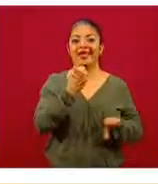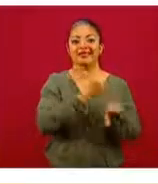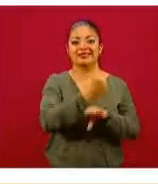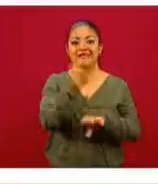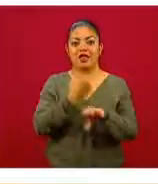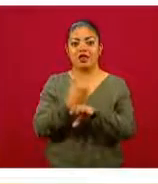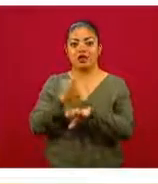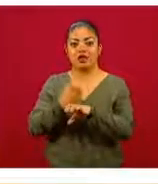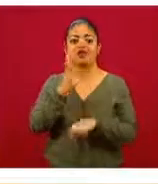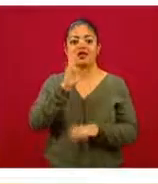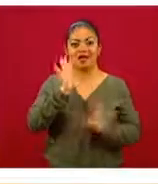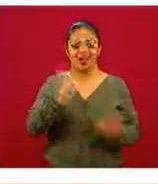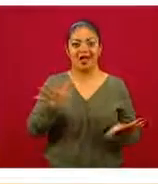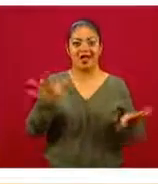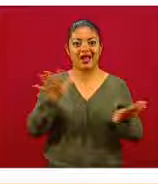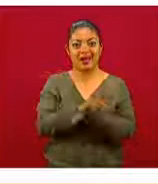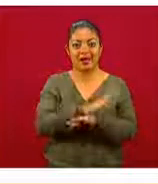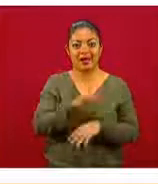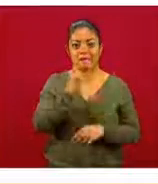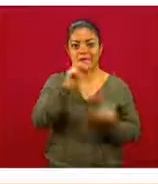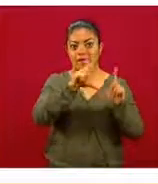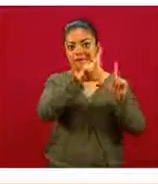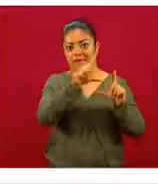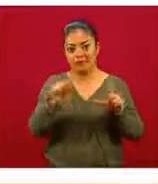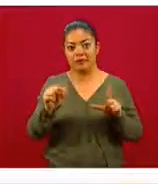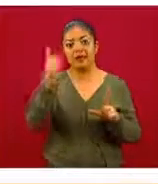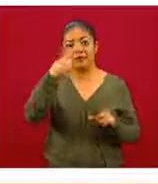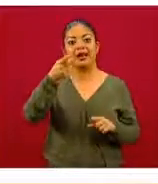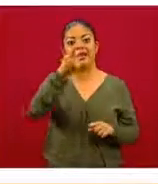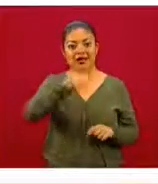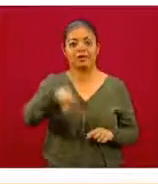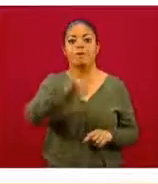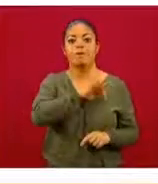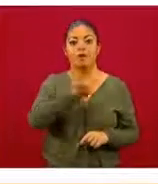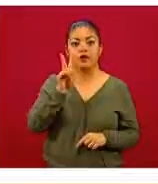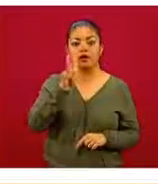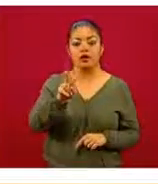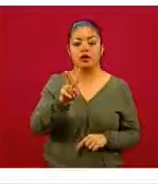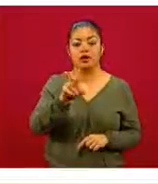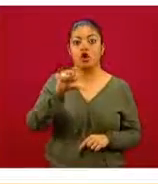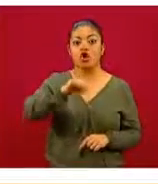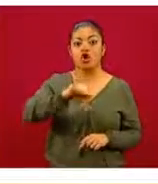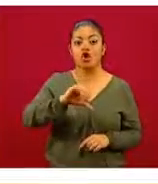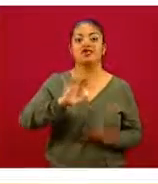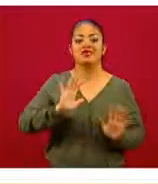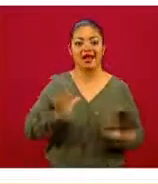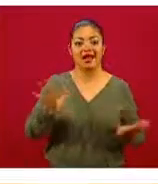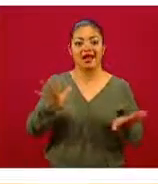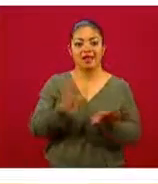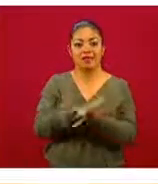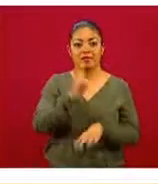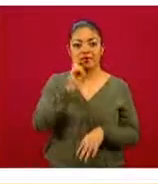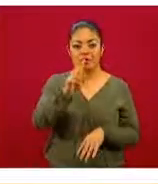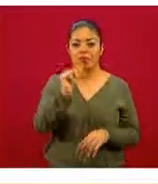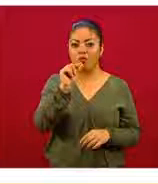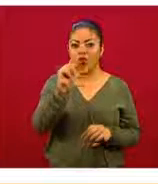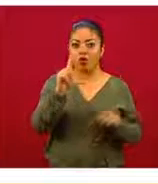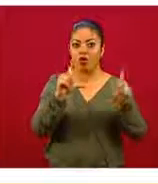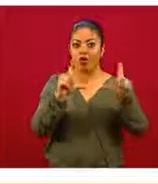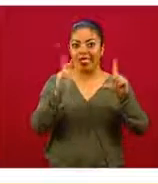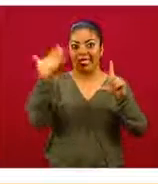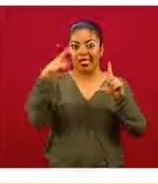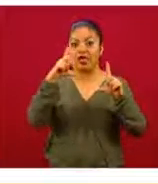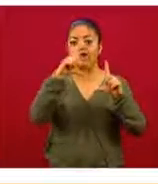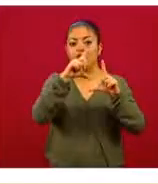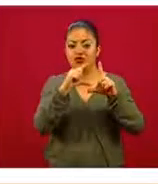This is by state, the distribution by state. We've changed the scale of this graph so that today you can see that we've